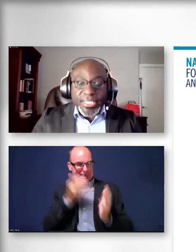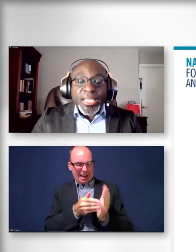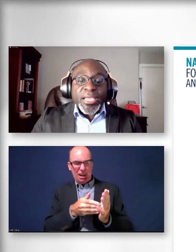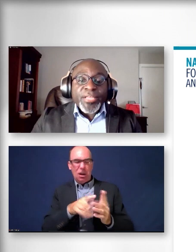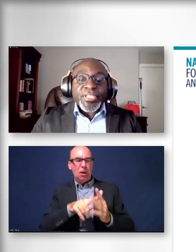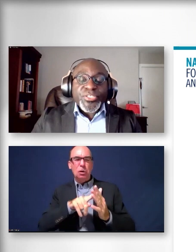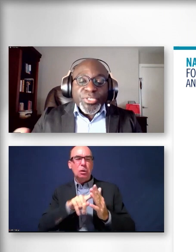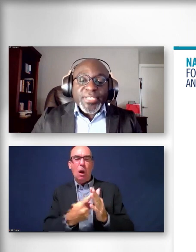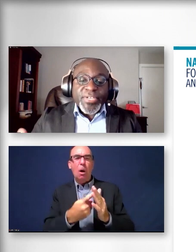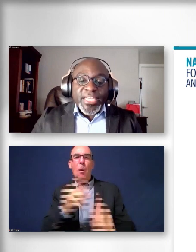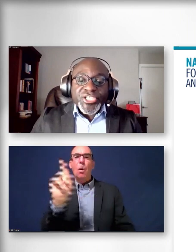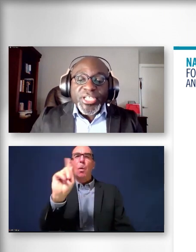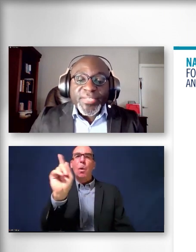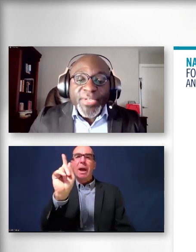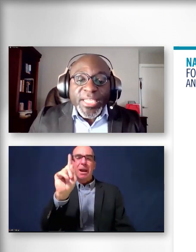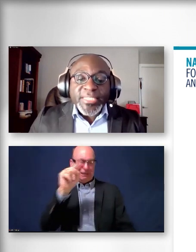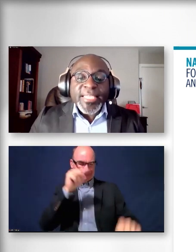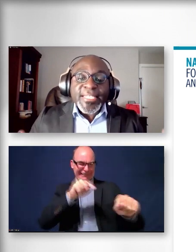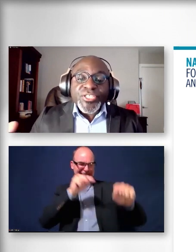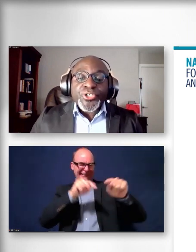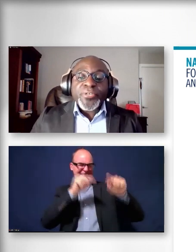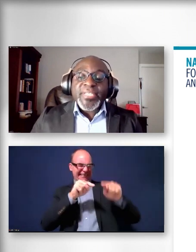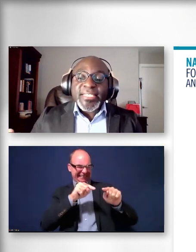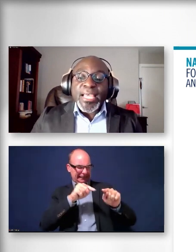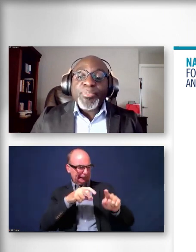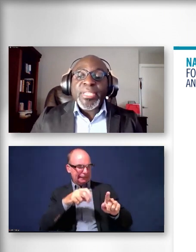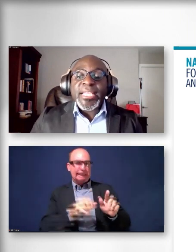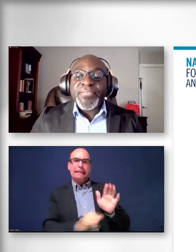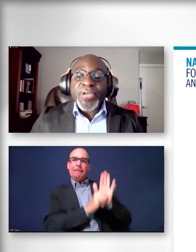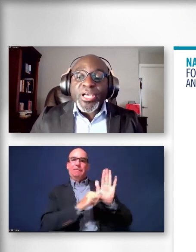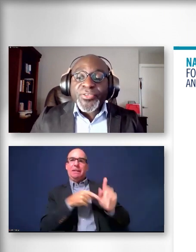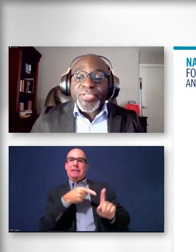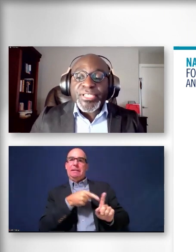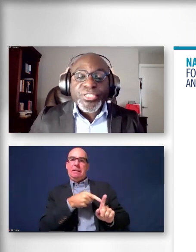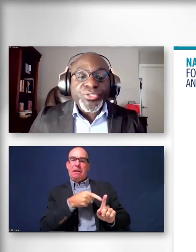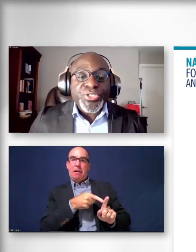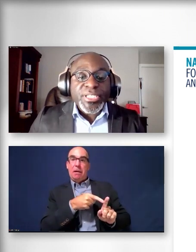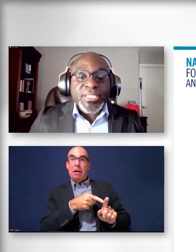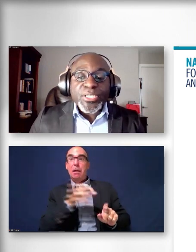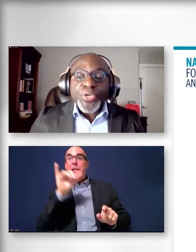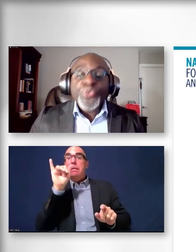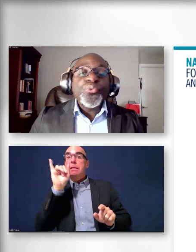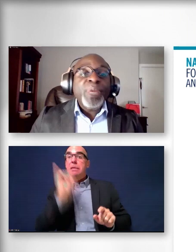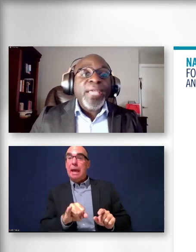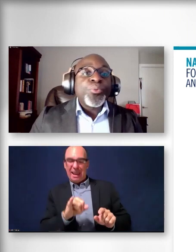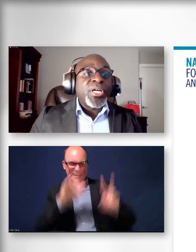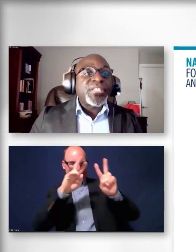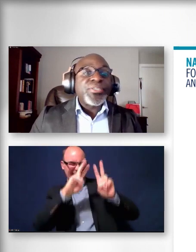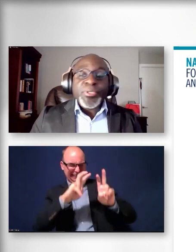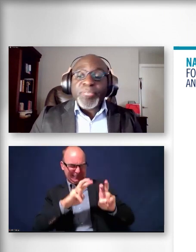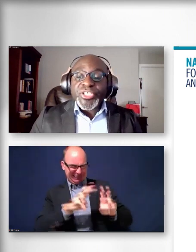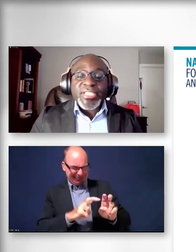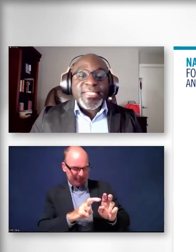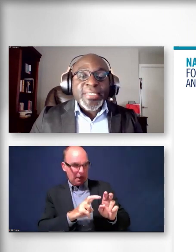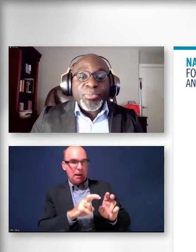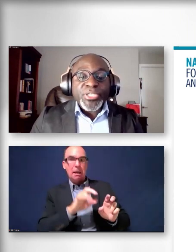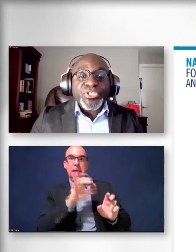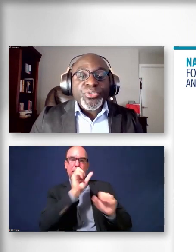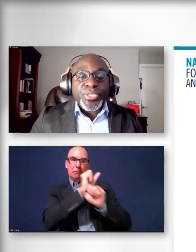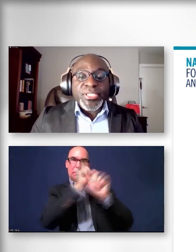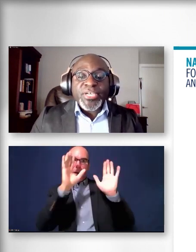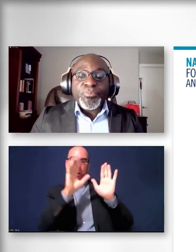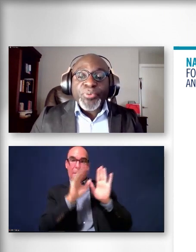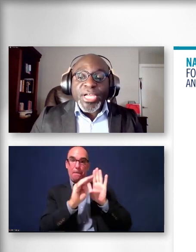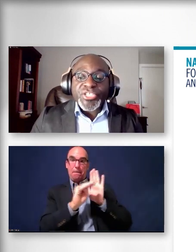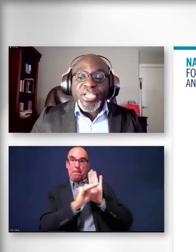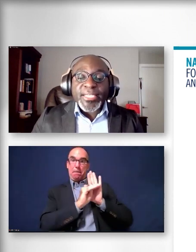models, these sorts of initiatives can serve as templates for other institutions who might want to commission similar